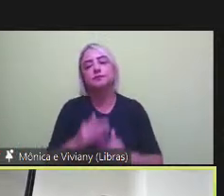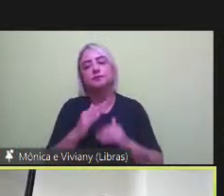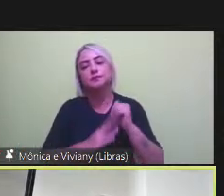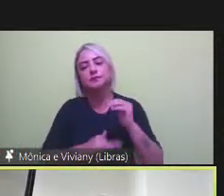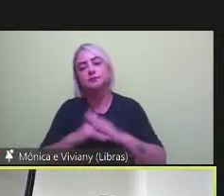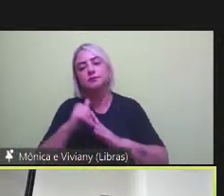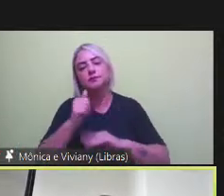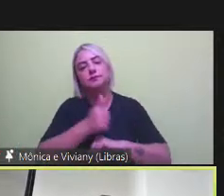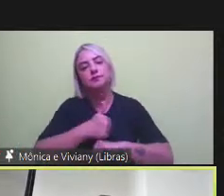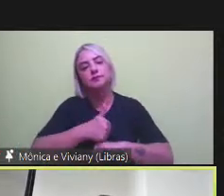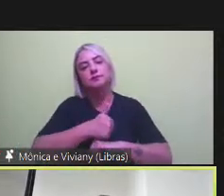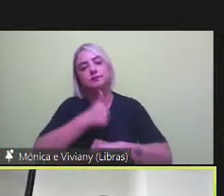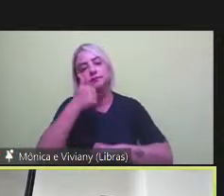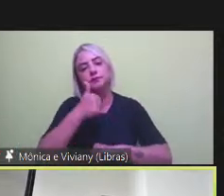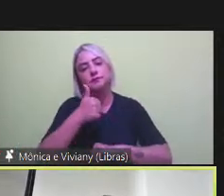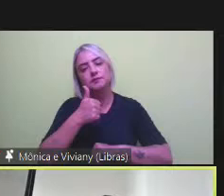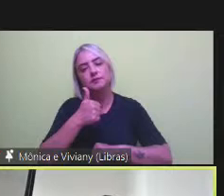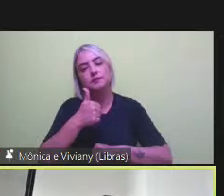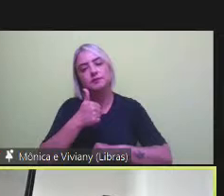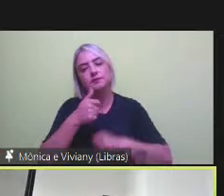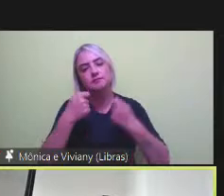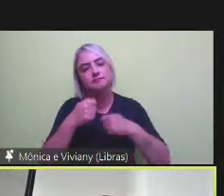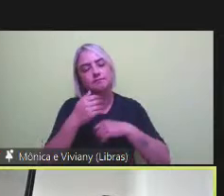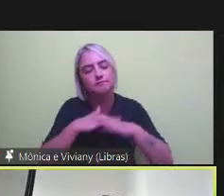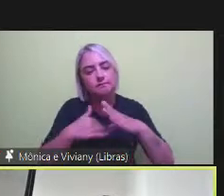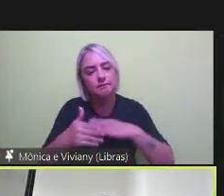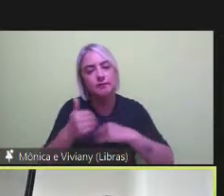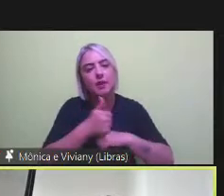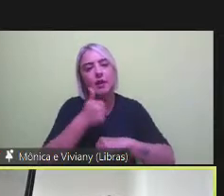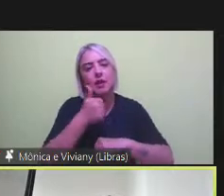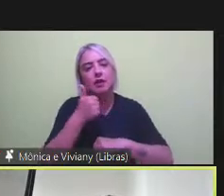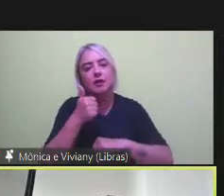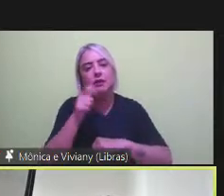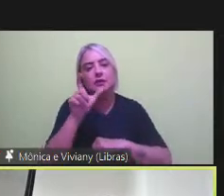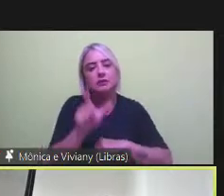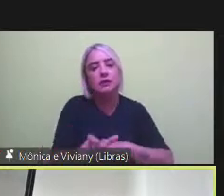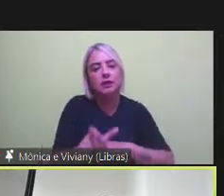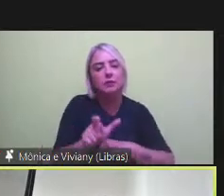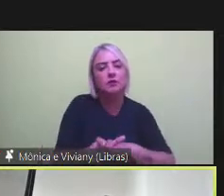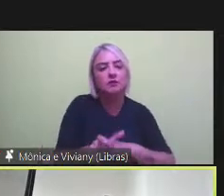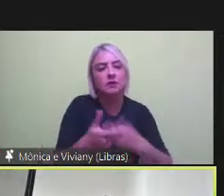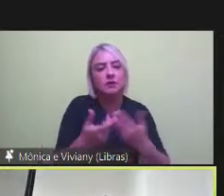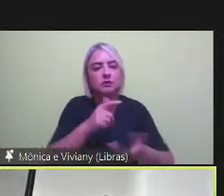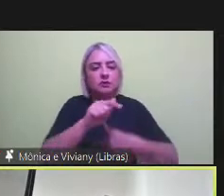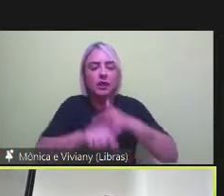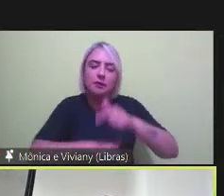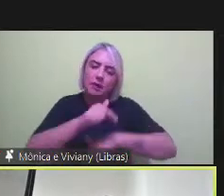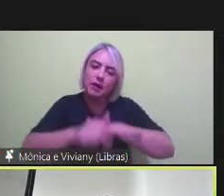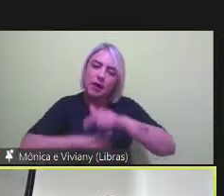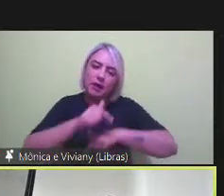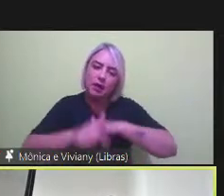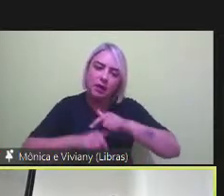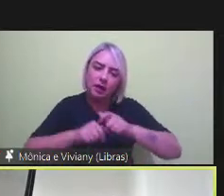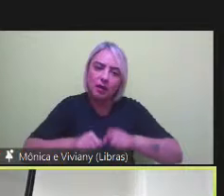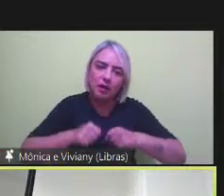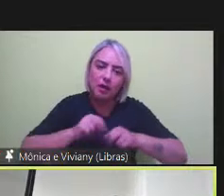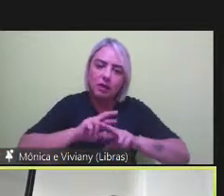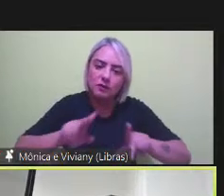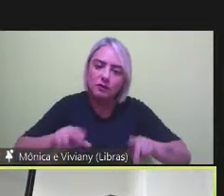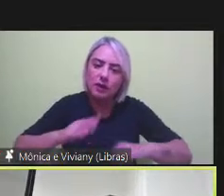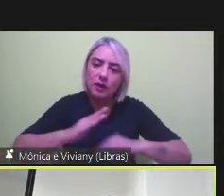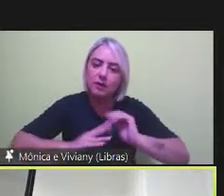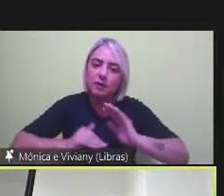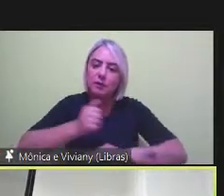is connected to the need to improve the way of acting of